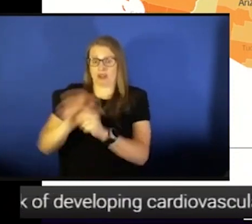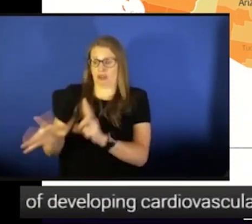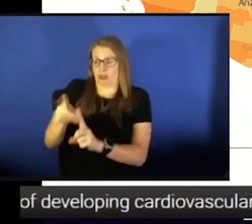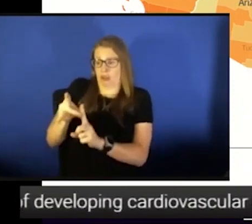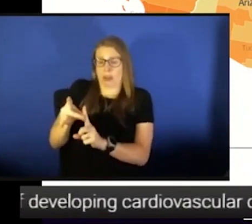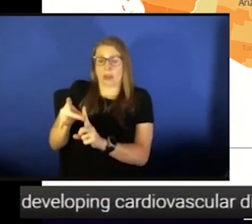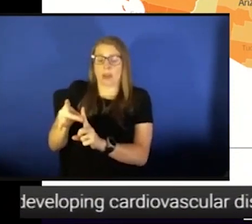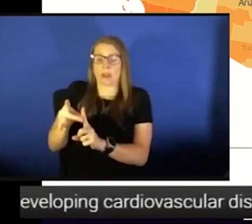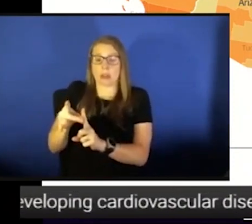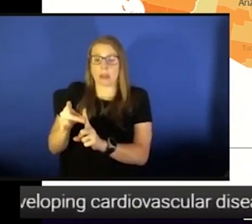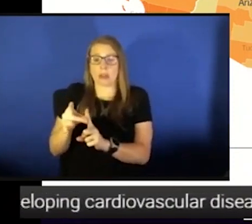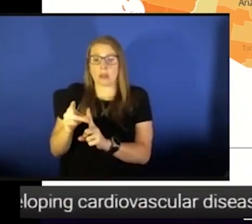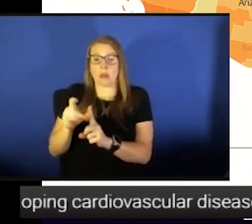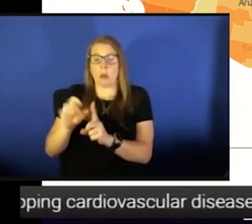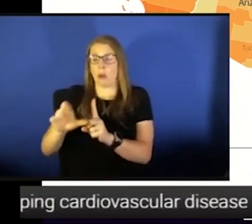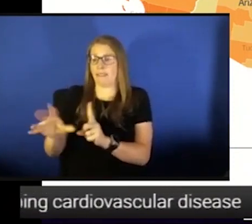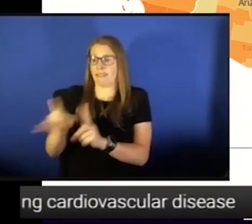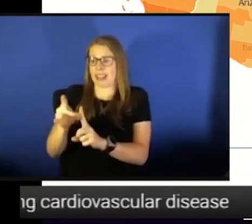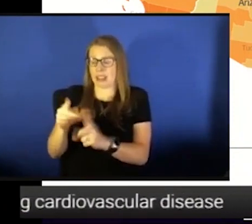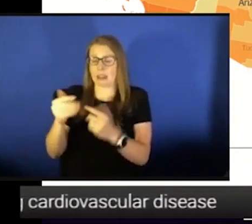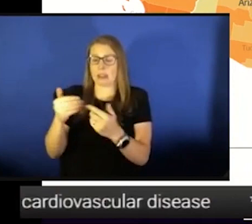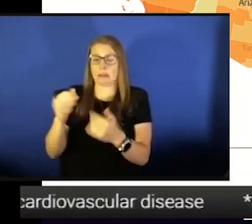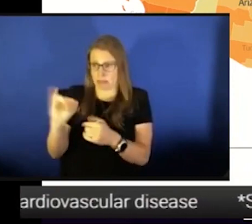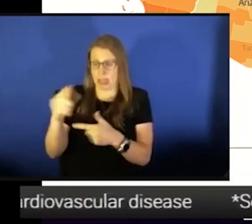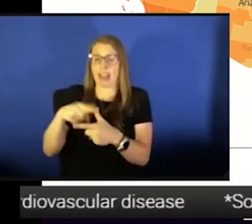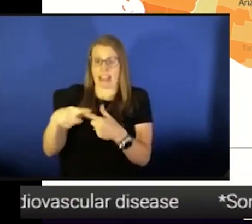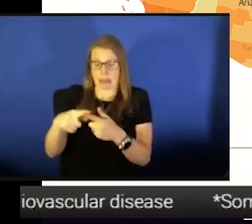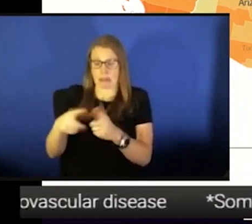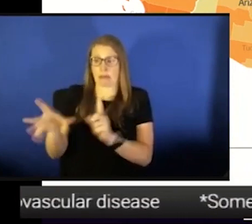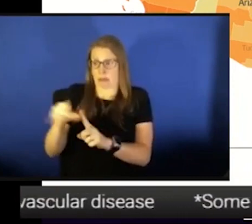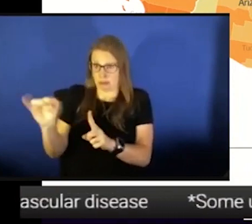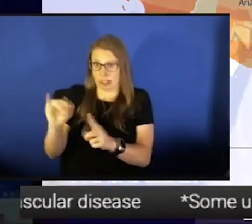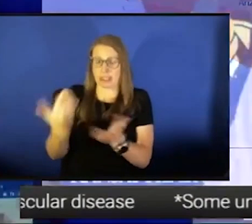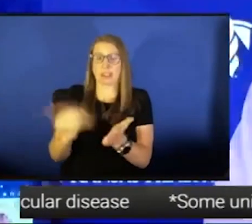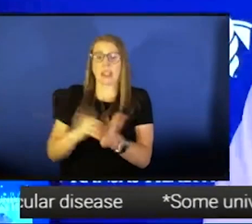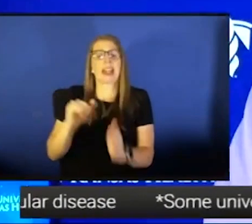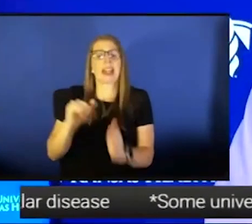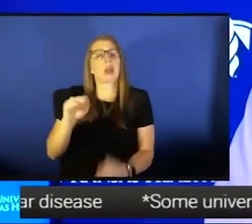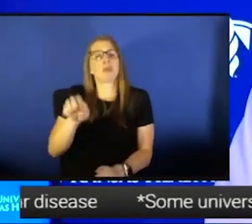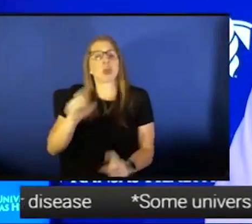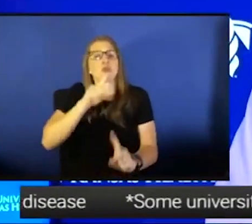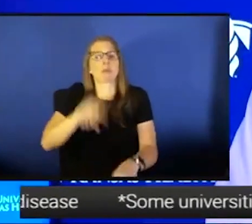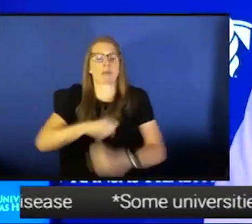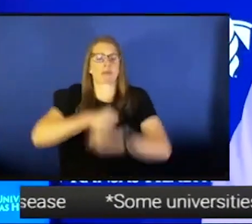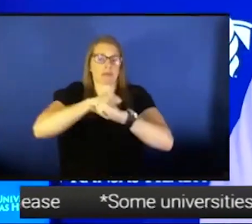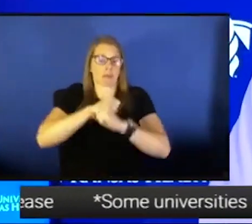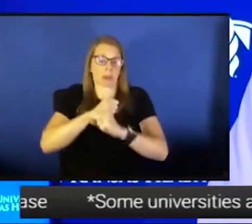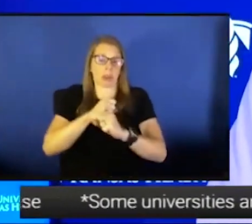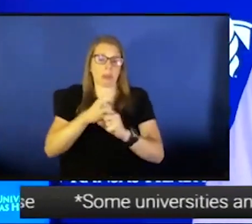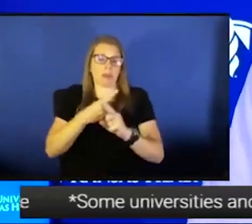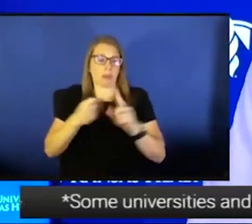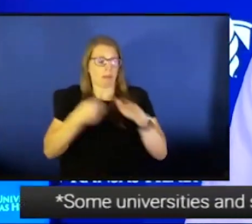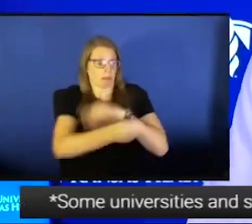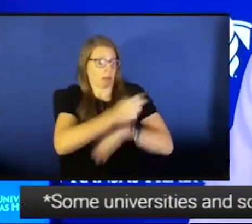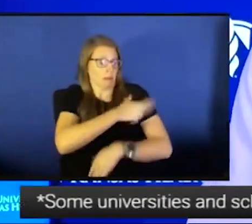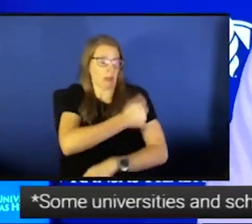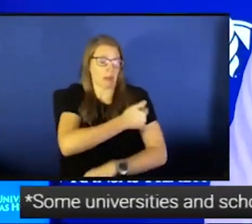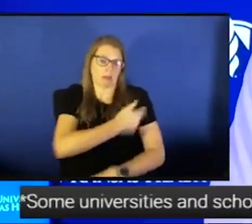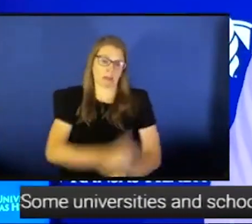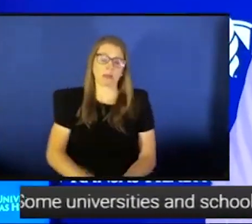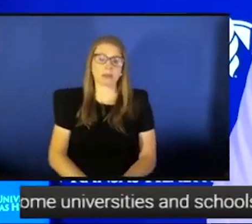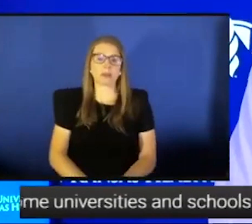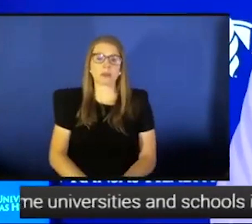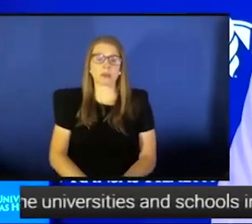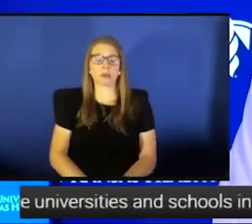and reinfected, again, you have that immune response now to protect you from coming to the hospital. But also,